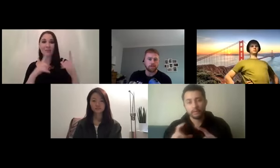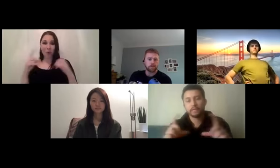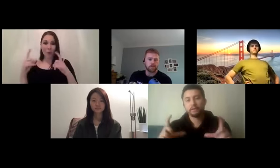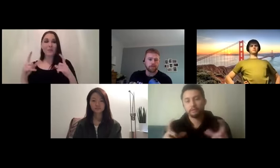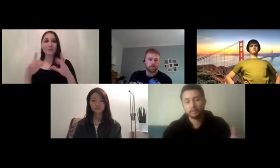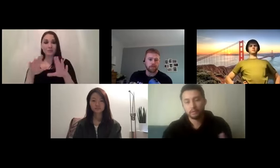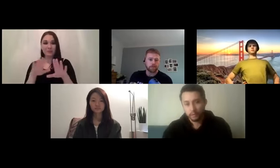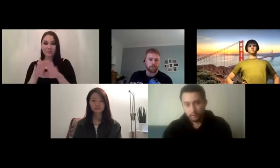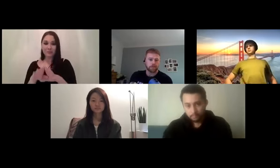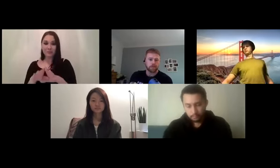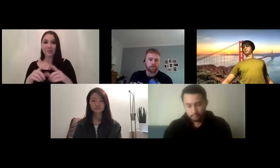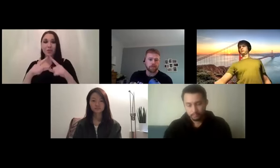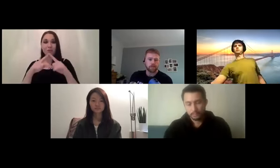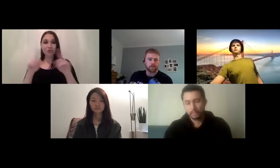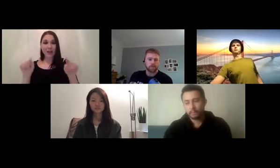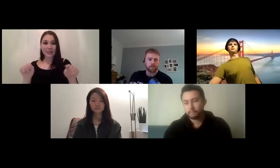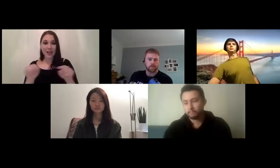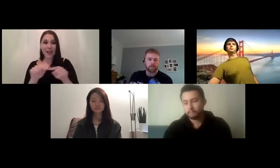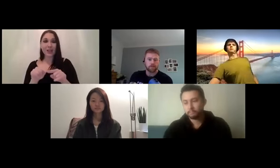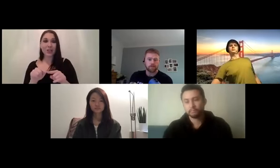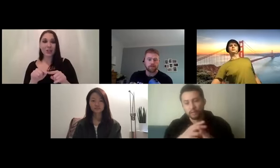a rectangular